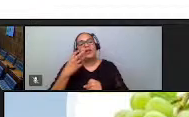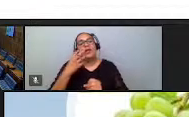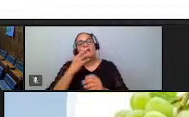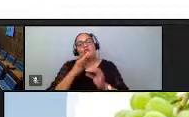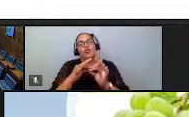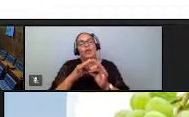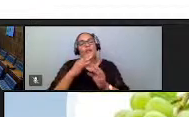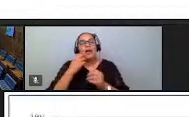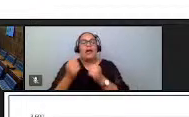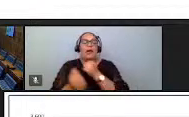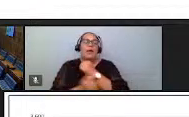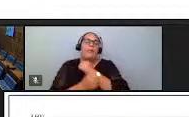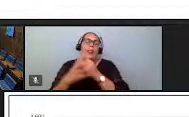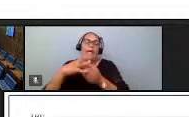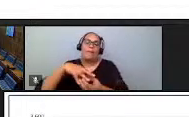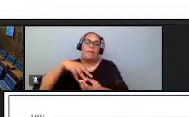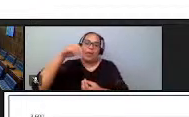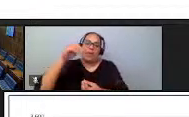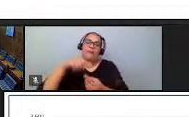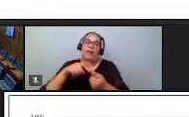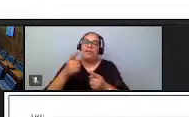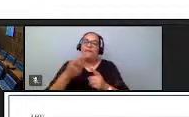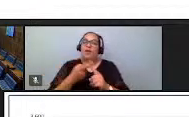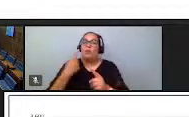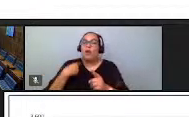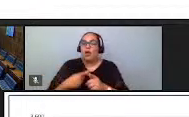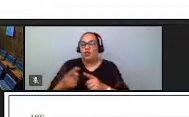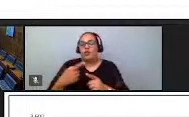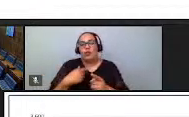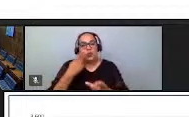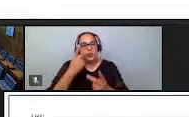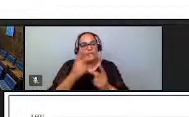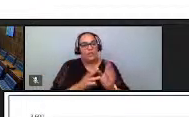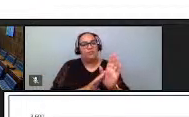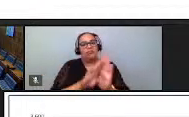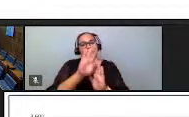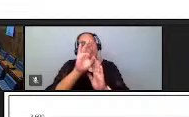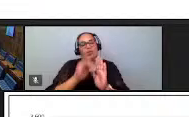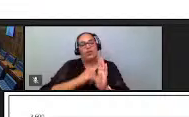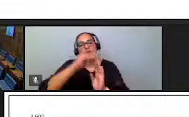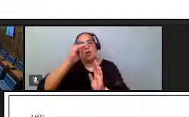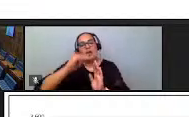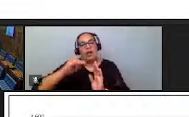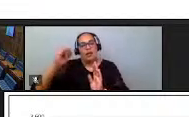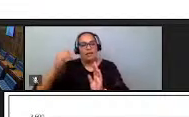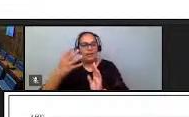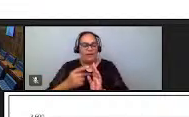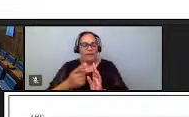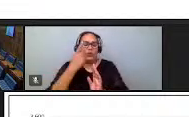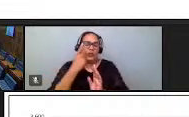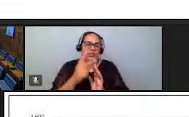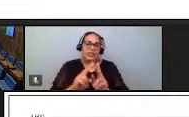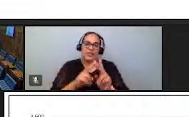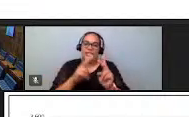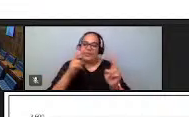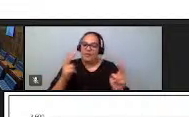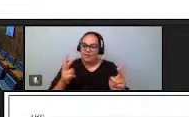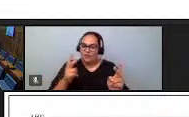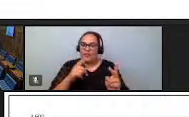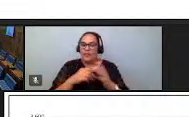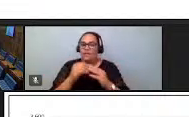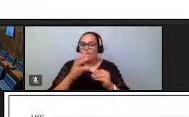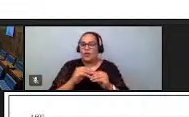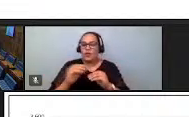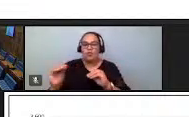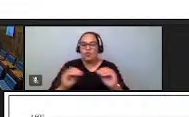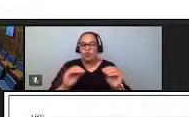from last week and I can say you can see there's your line there you can see the different fruits that